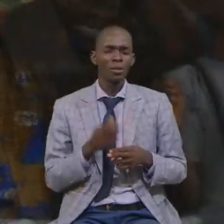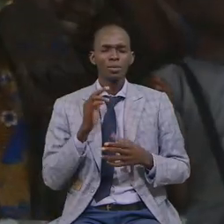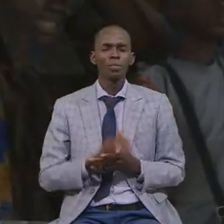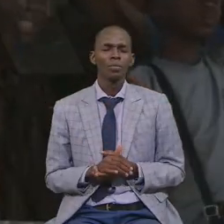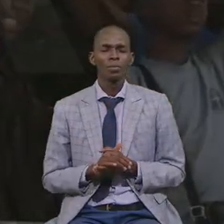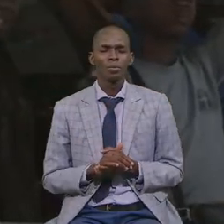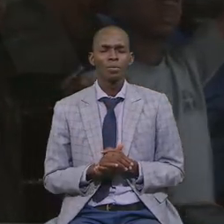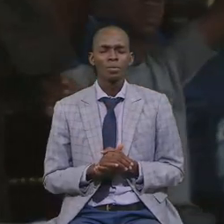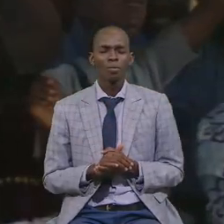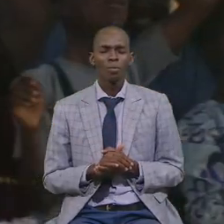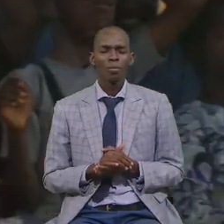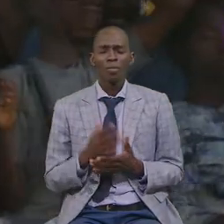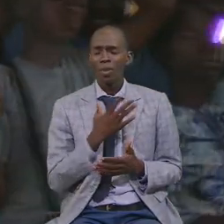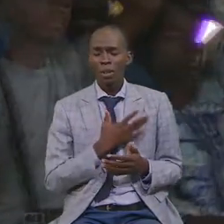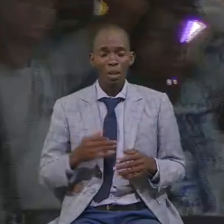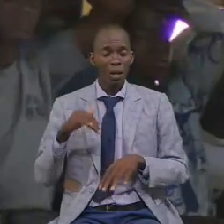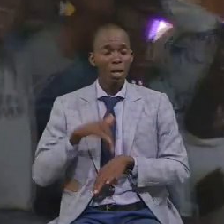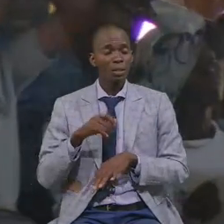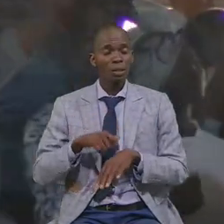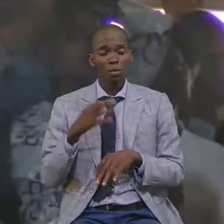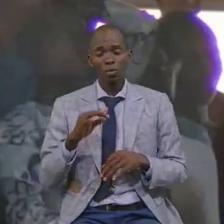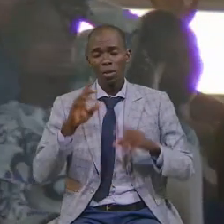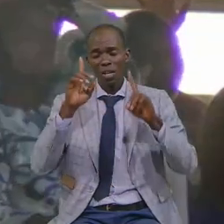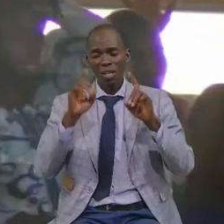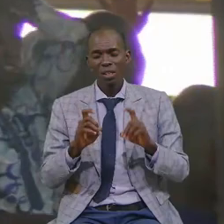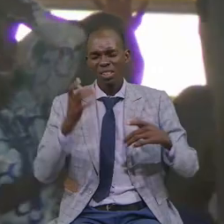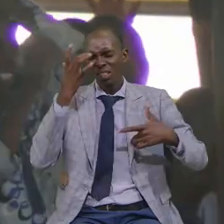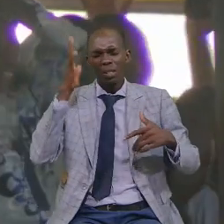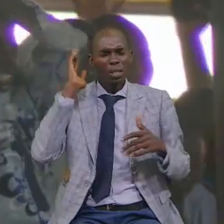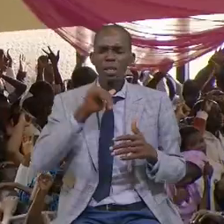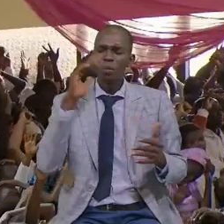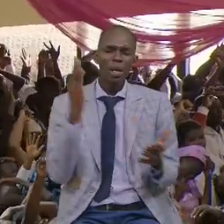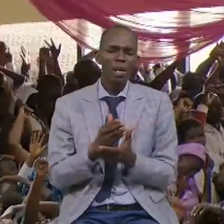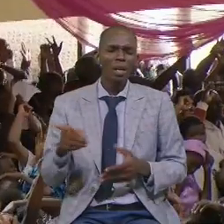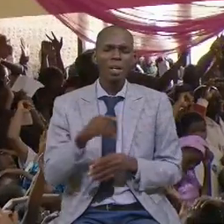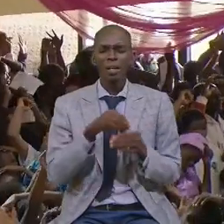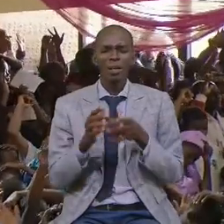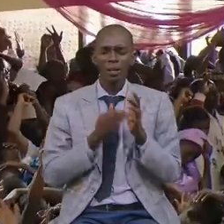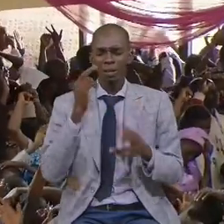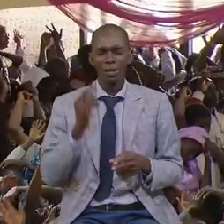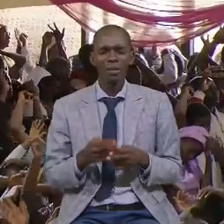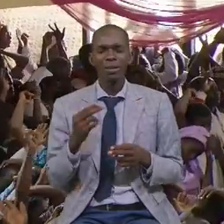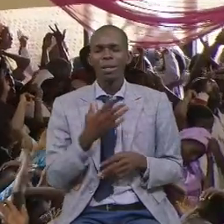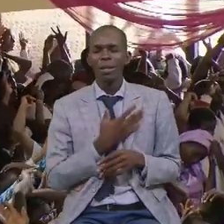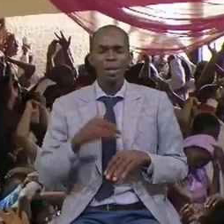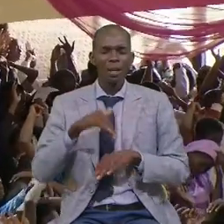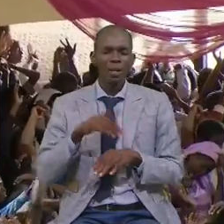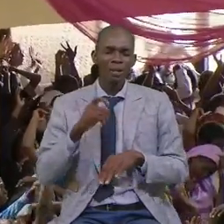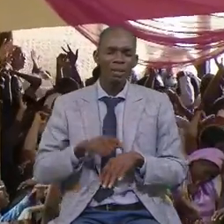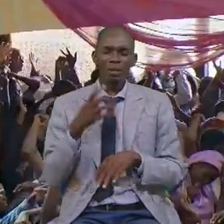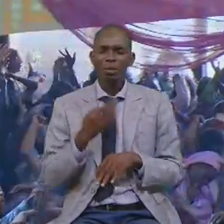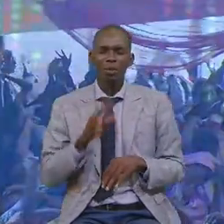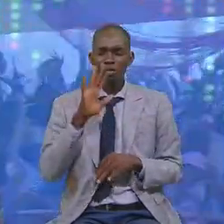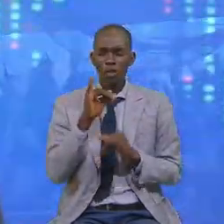At the time of your exam, sickness will not stop you. At the time of your